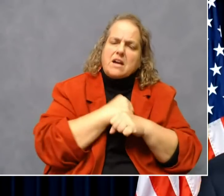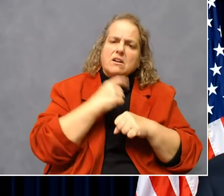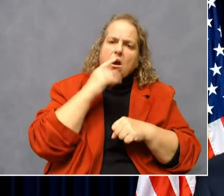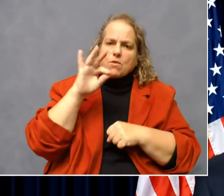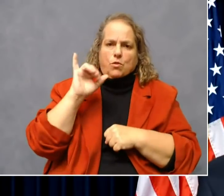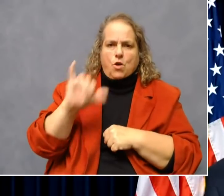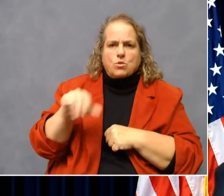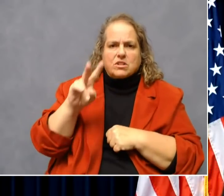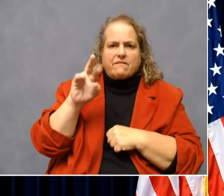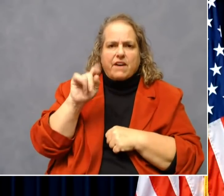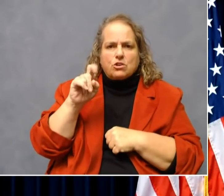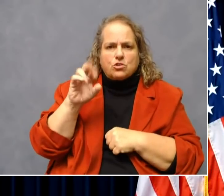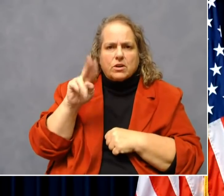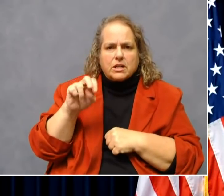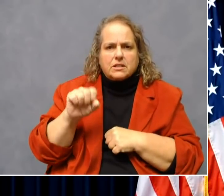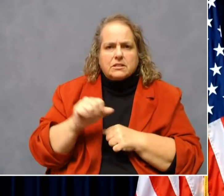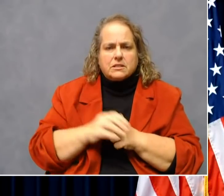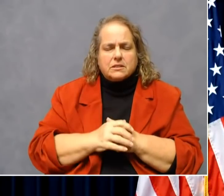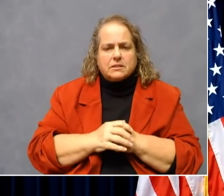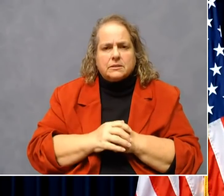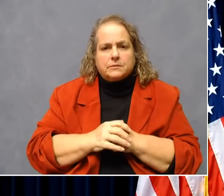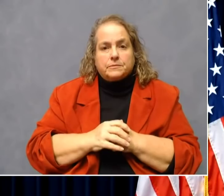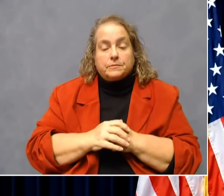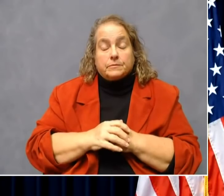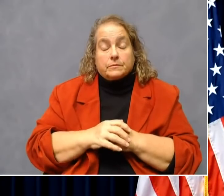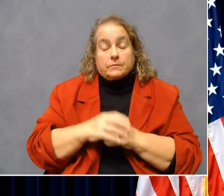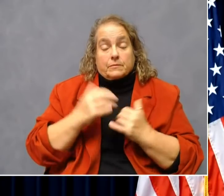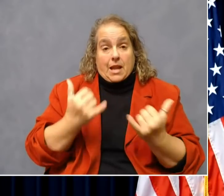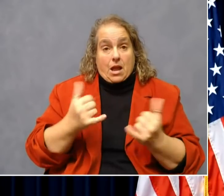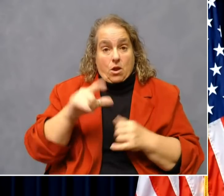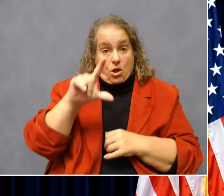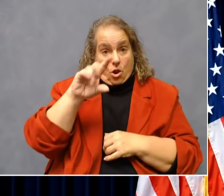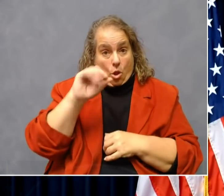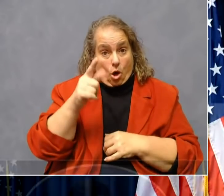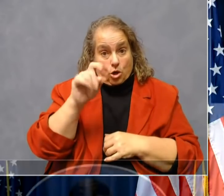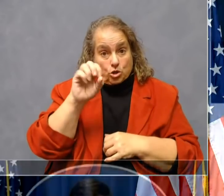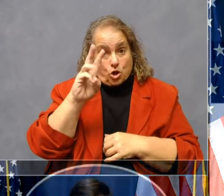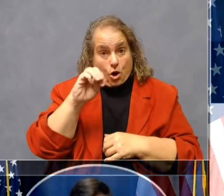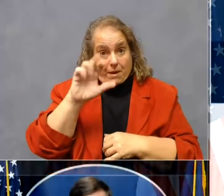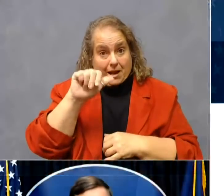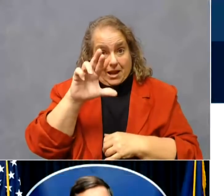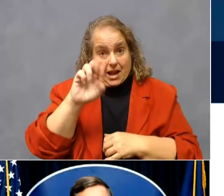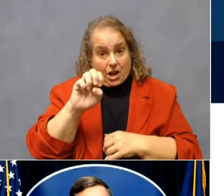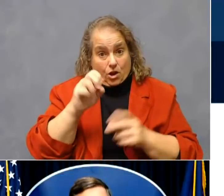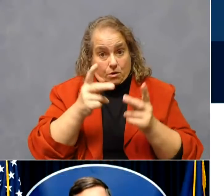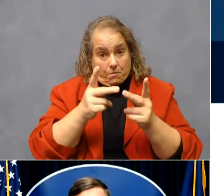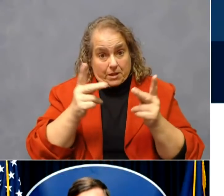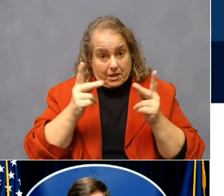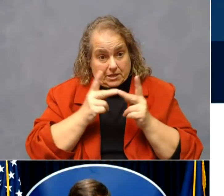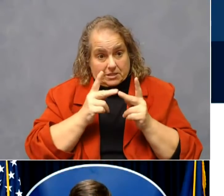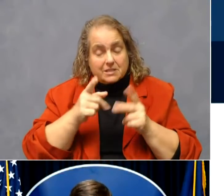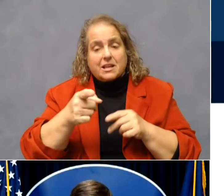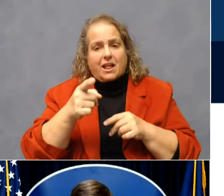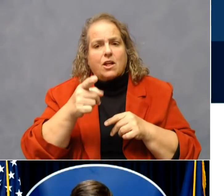Long-term care facilities, and this is going to move into when we talk about the vaccine and some of our plans.